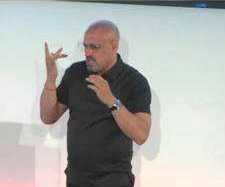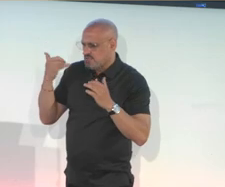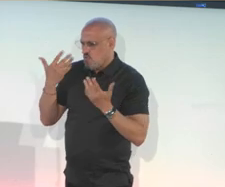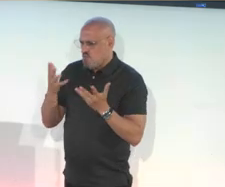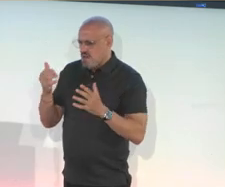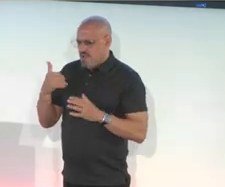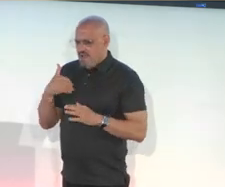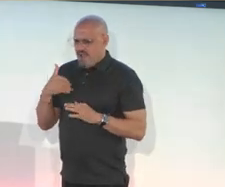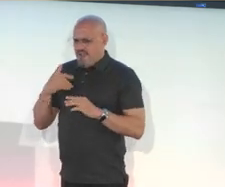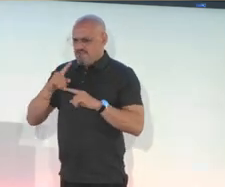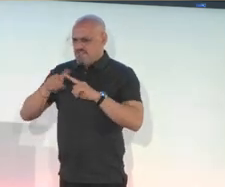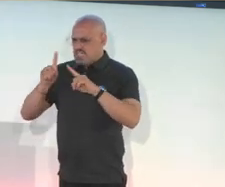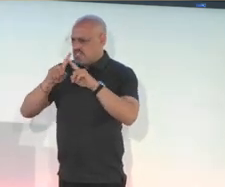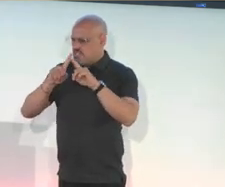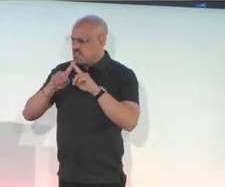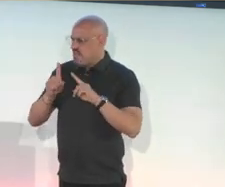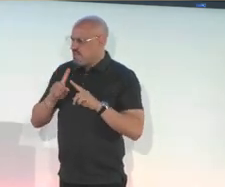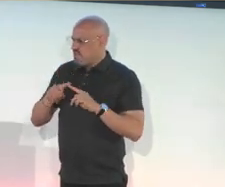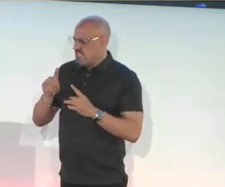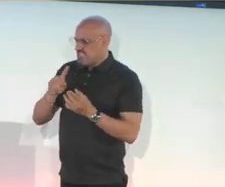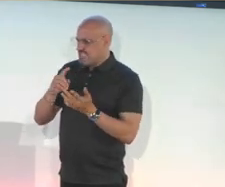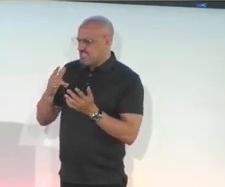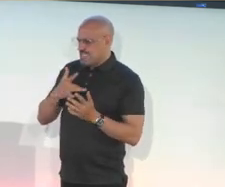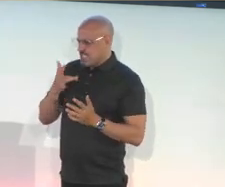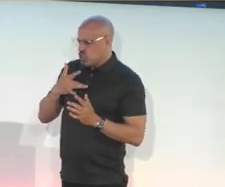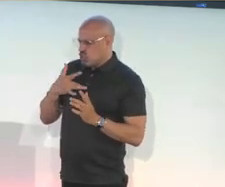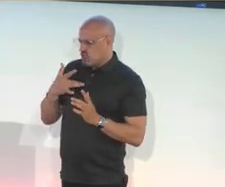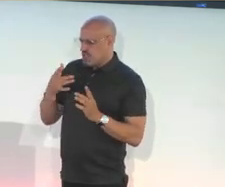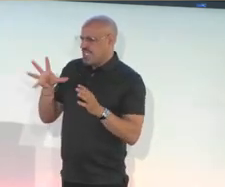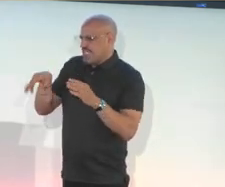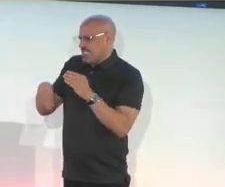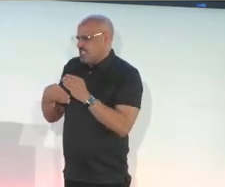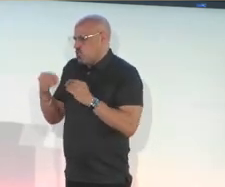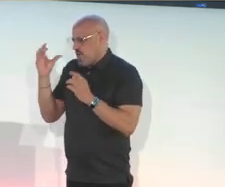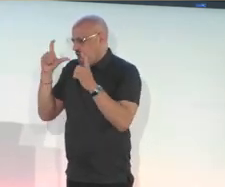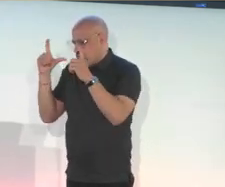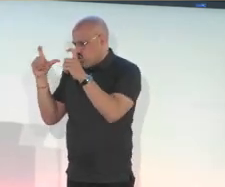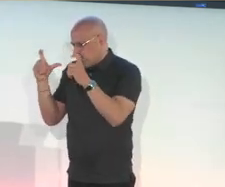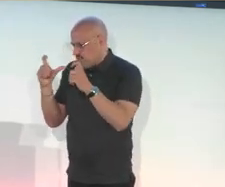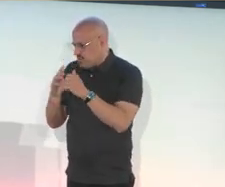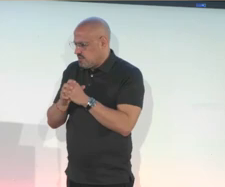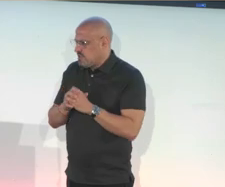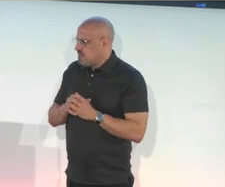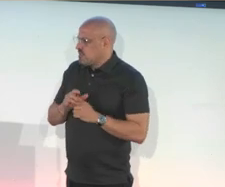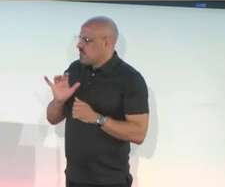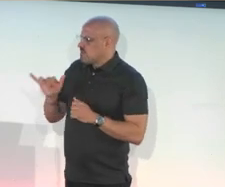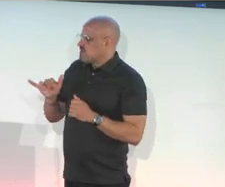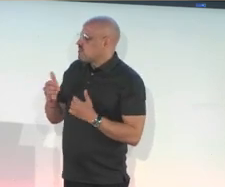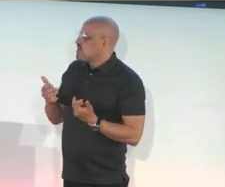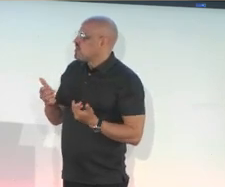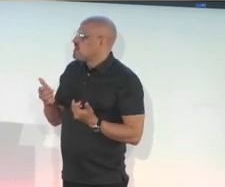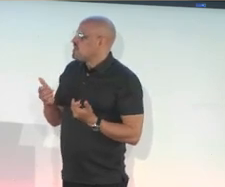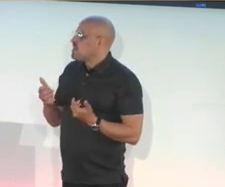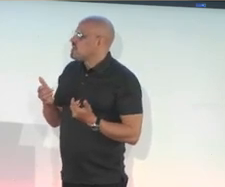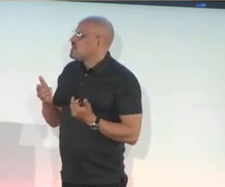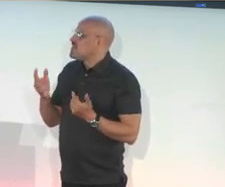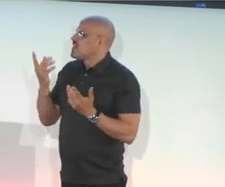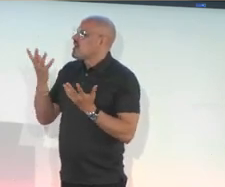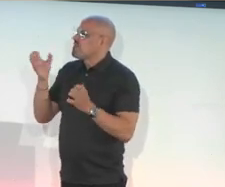have different sensors in addition to cameras. So right. Did you thought about like exploring